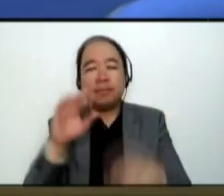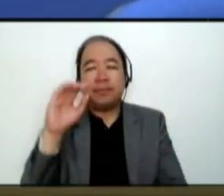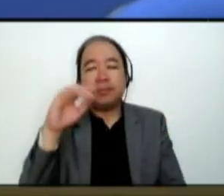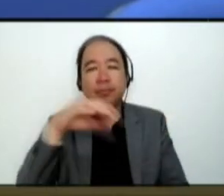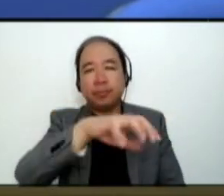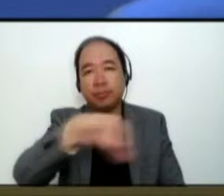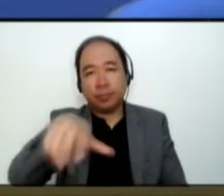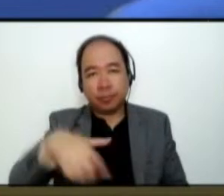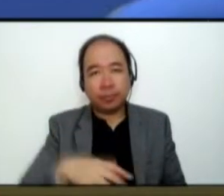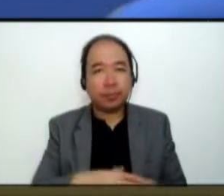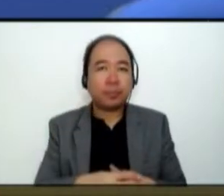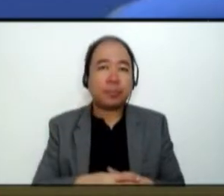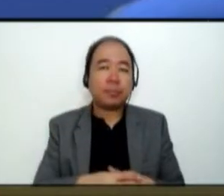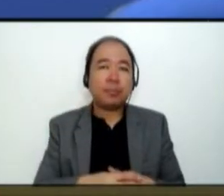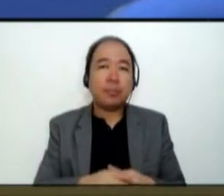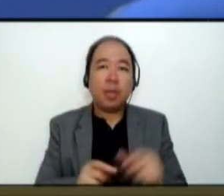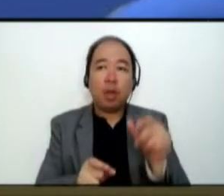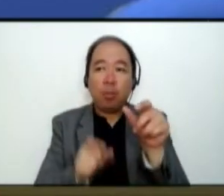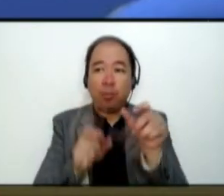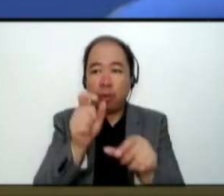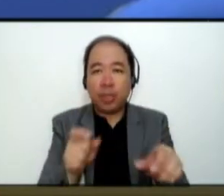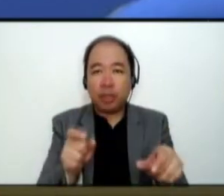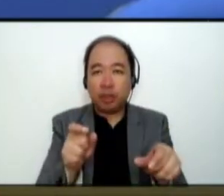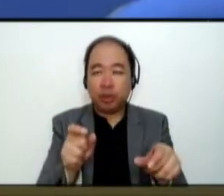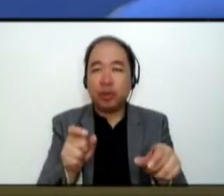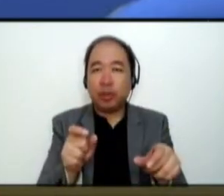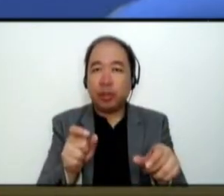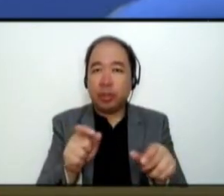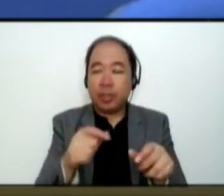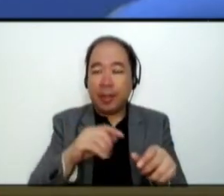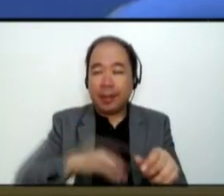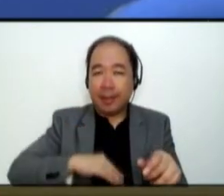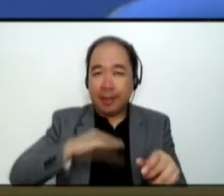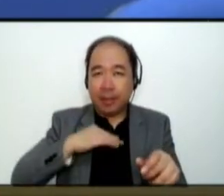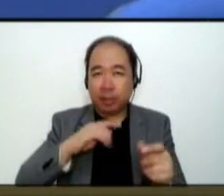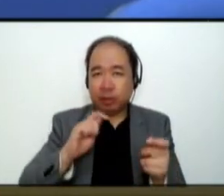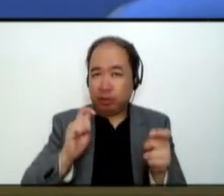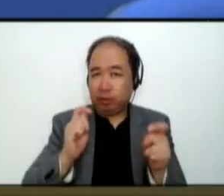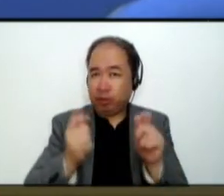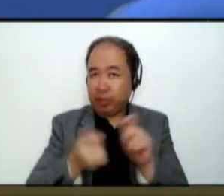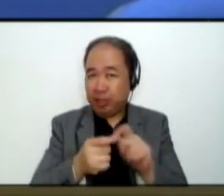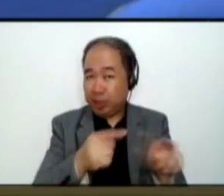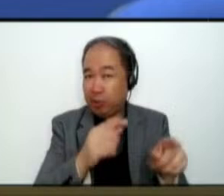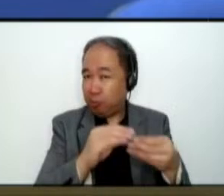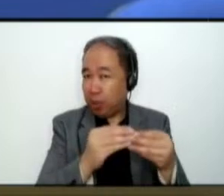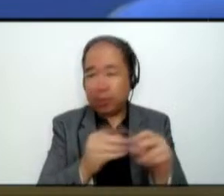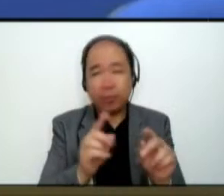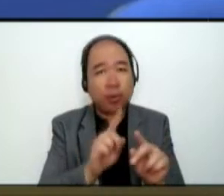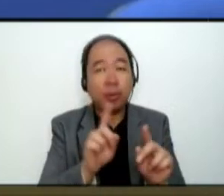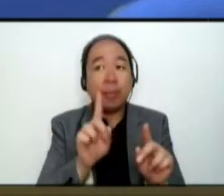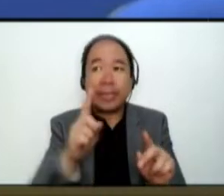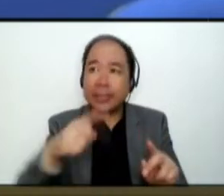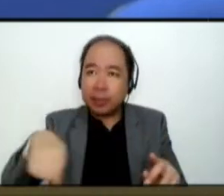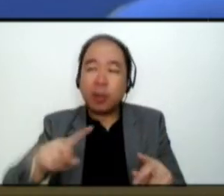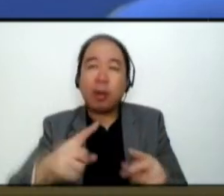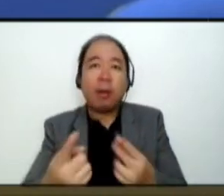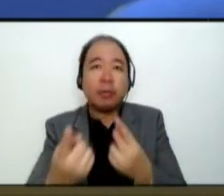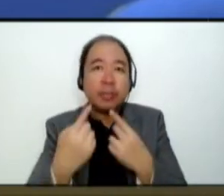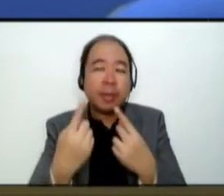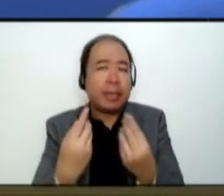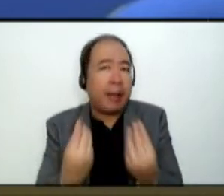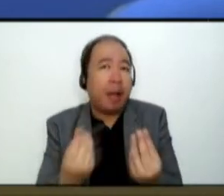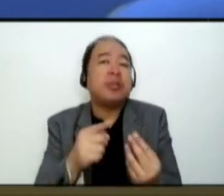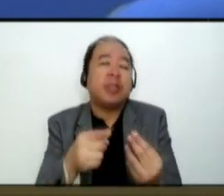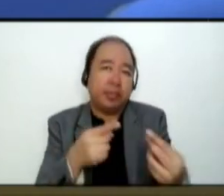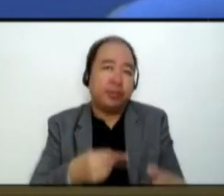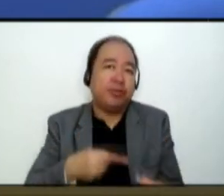Population change are not problem. How we respond to this shift poses that real challenge. By